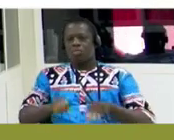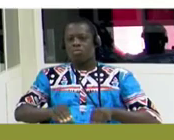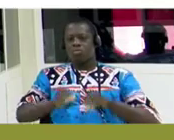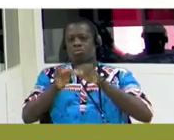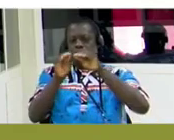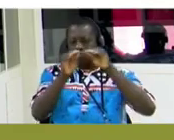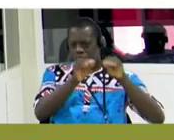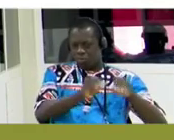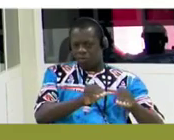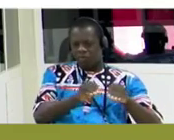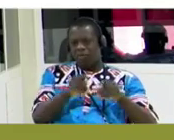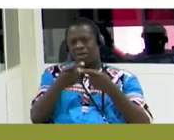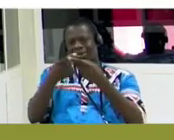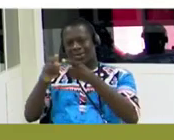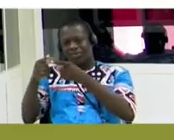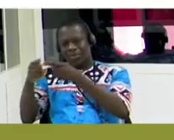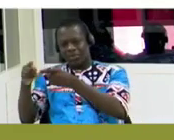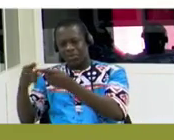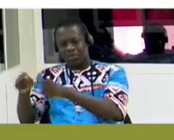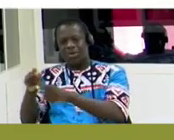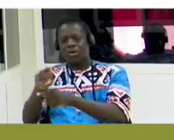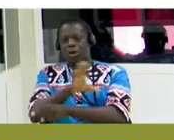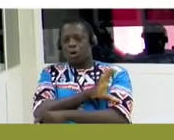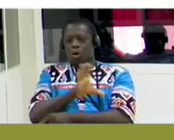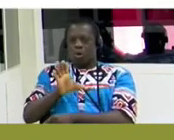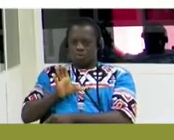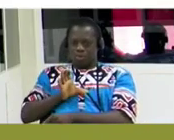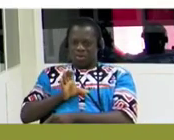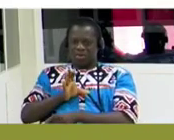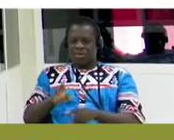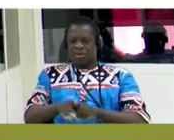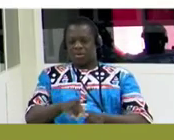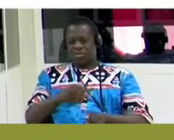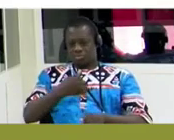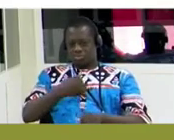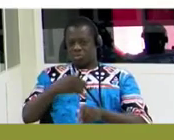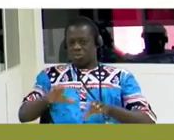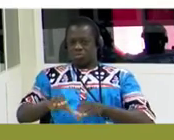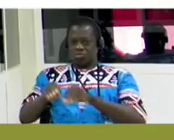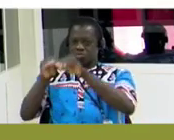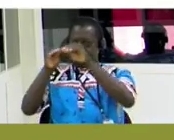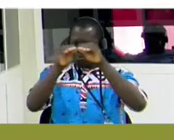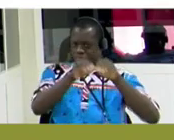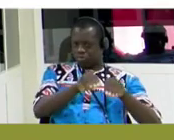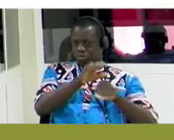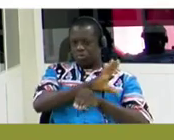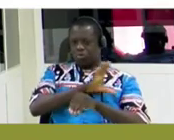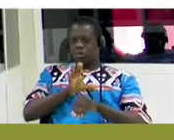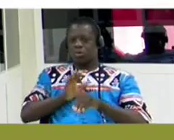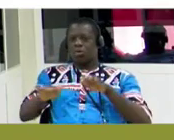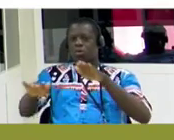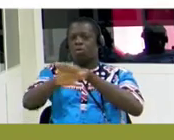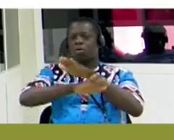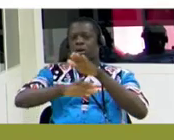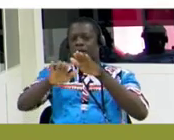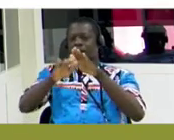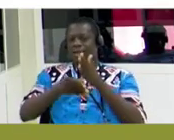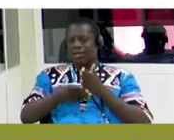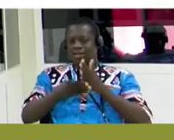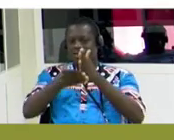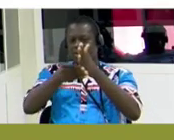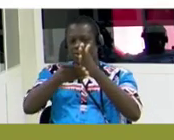to Alpha Company under the command of Captain Johnson.